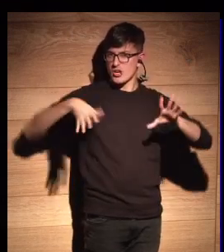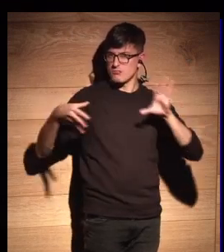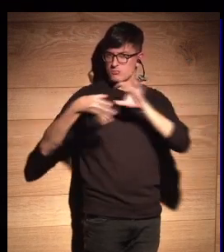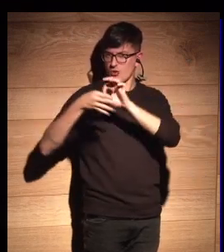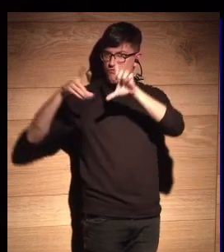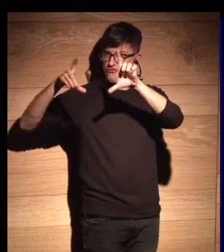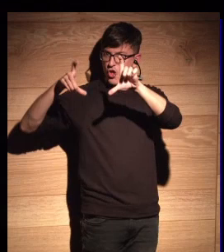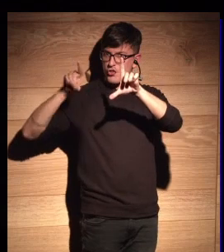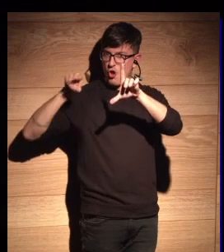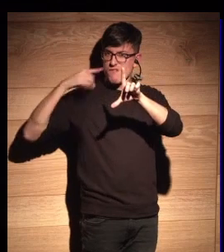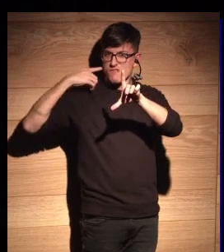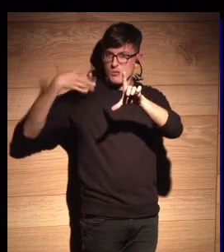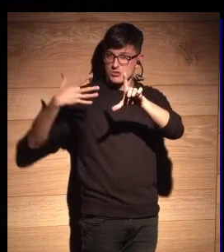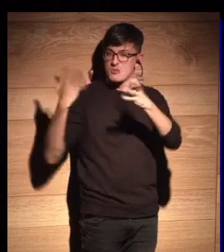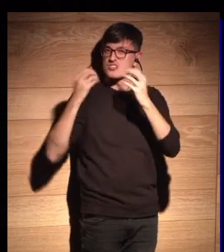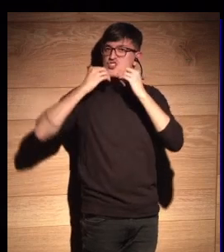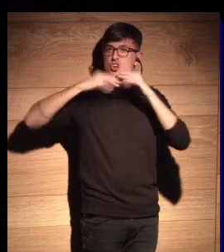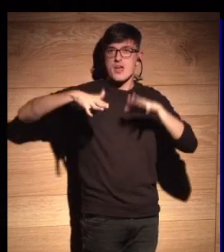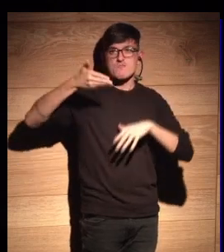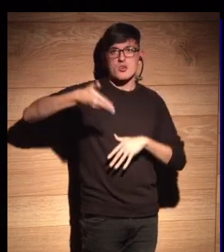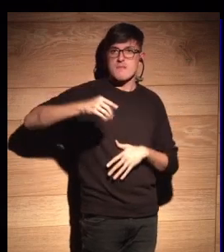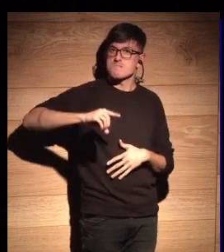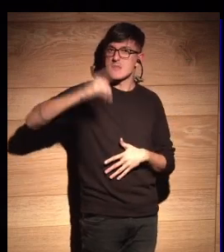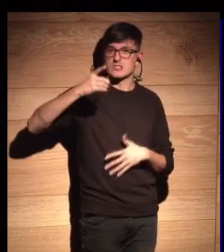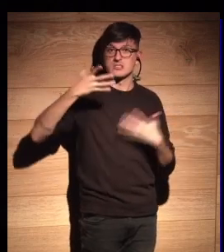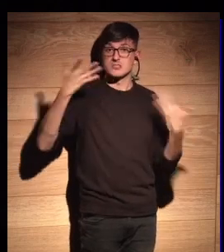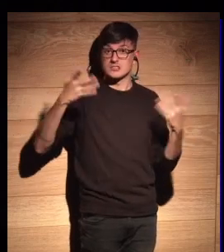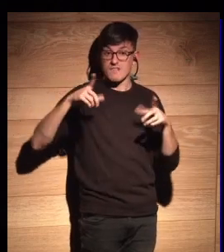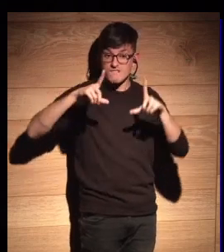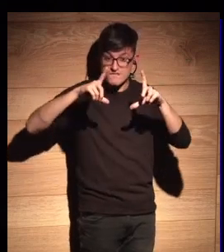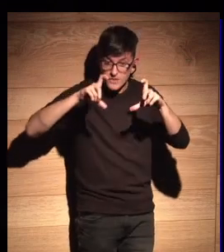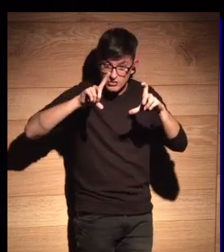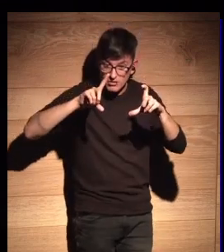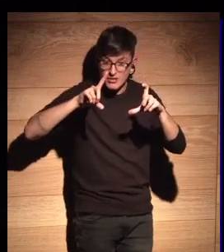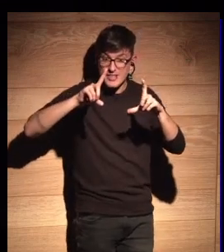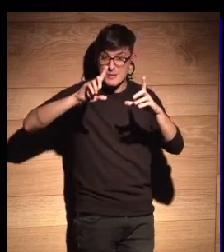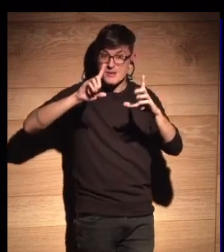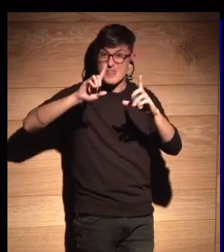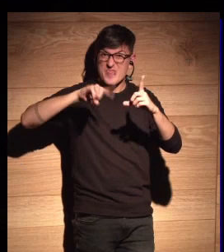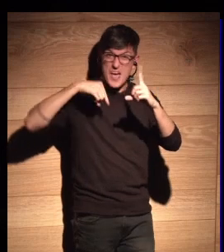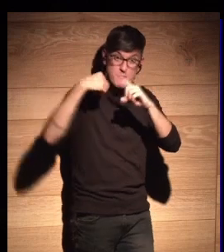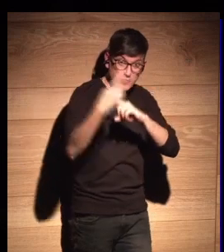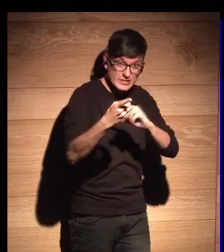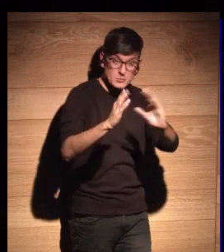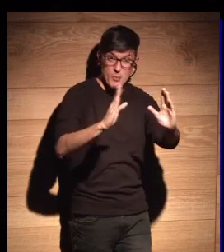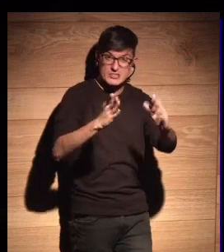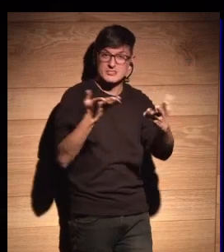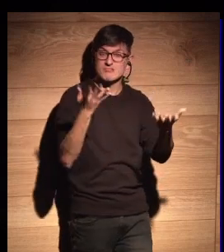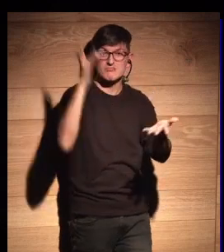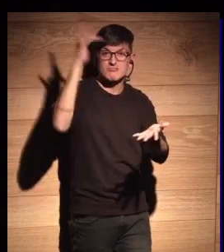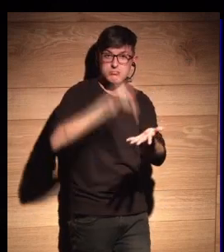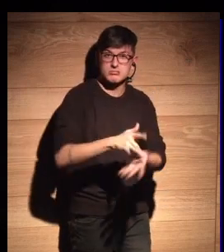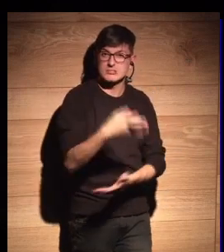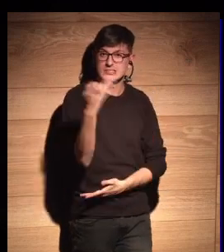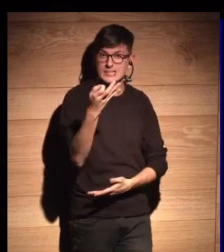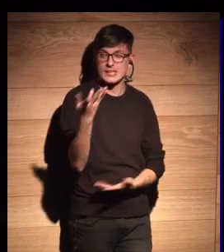important story is what happened after this picture. When did you decide to look for this